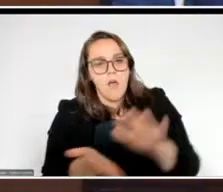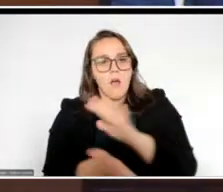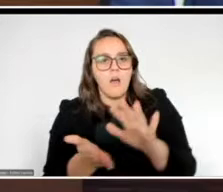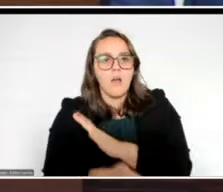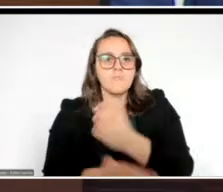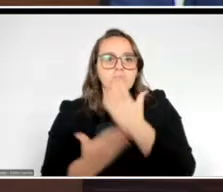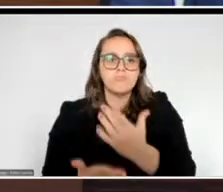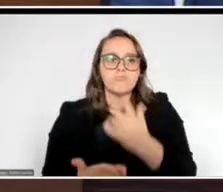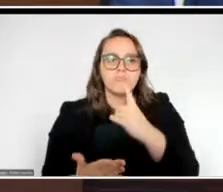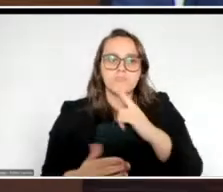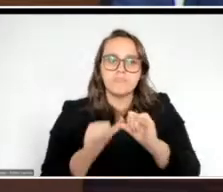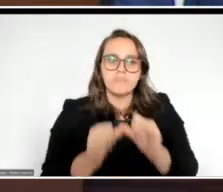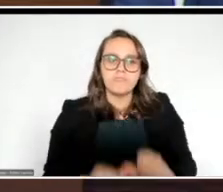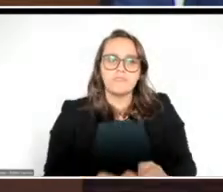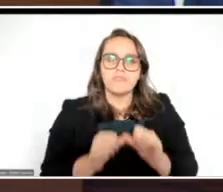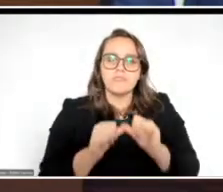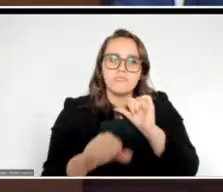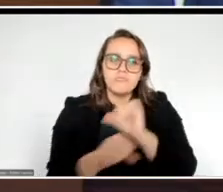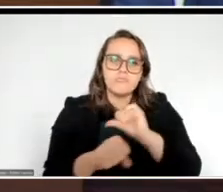and investigators,